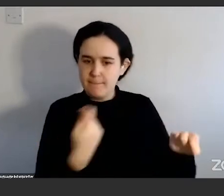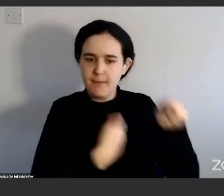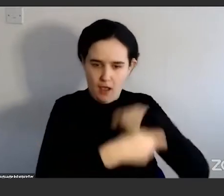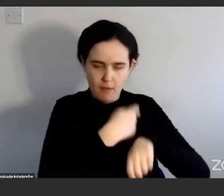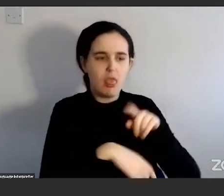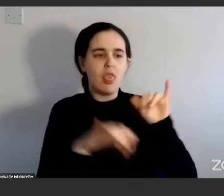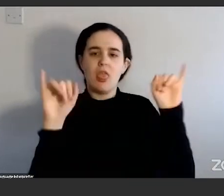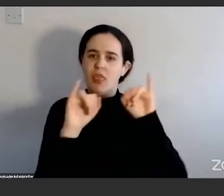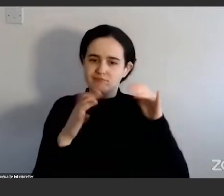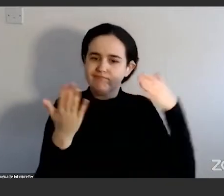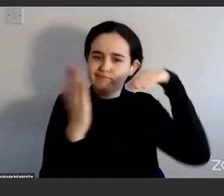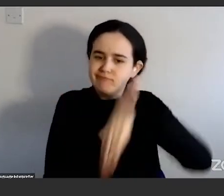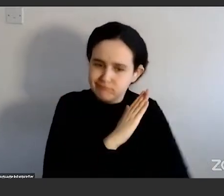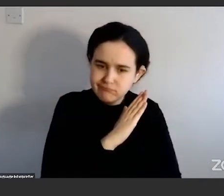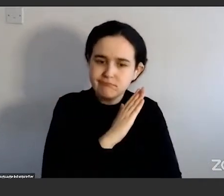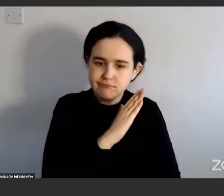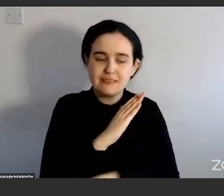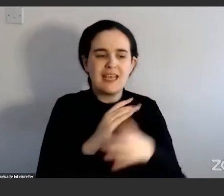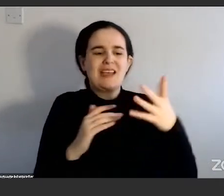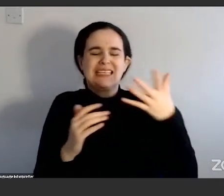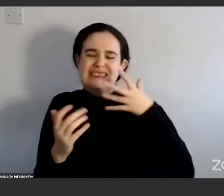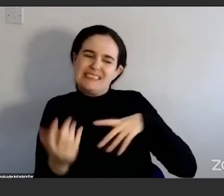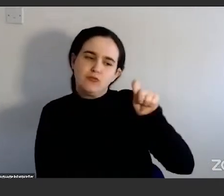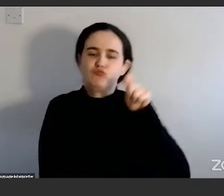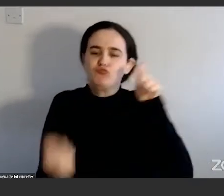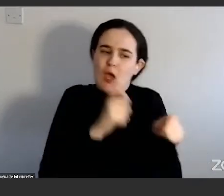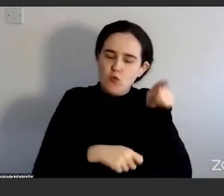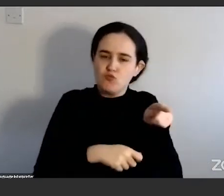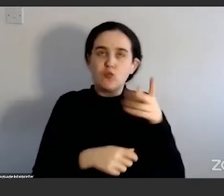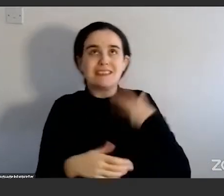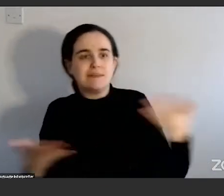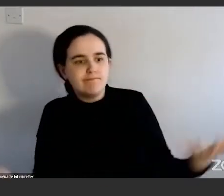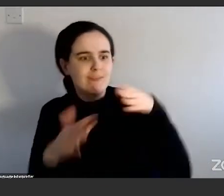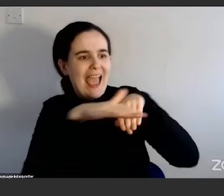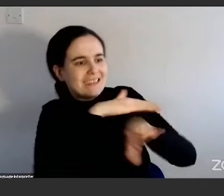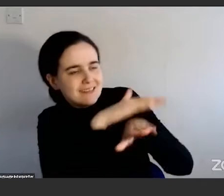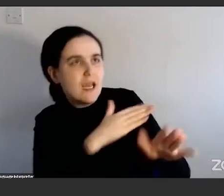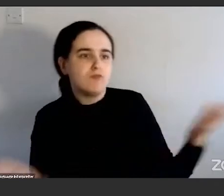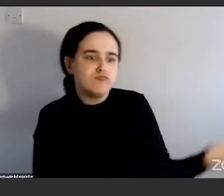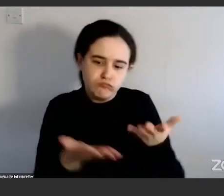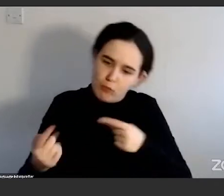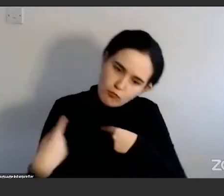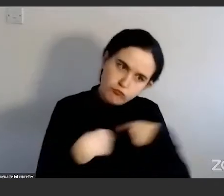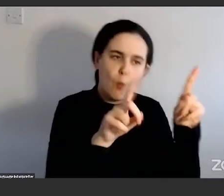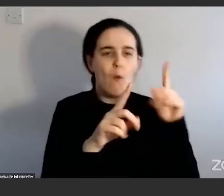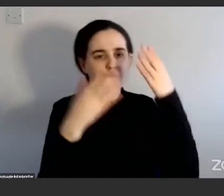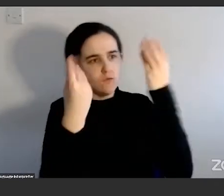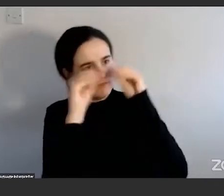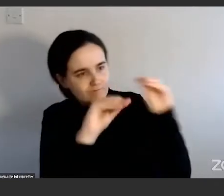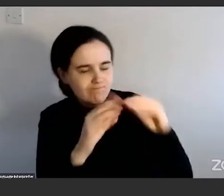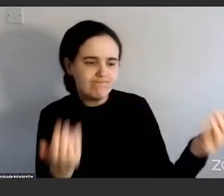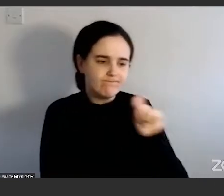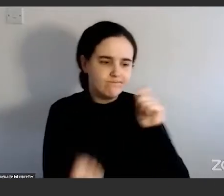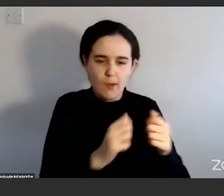Dear friends, we expect the Global Disability Summit to lead to concrete political commitments. Commitments that will advance